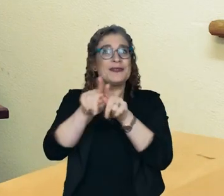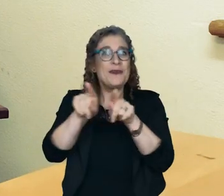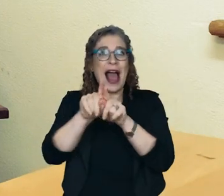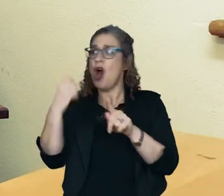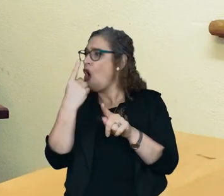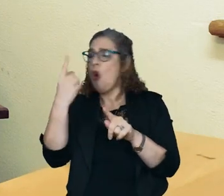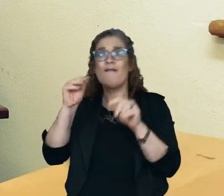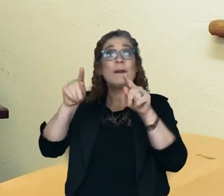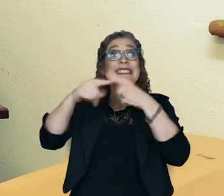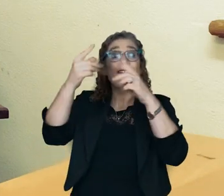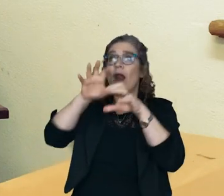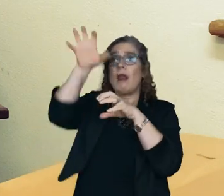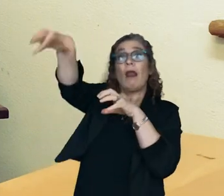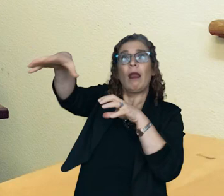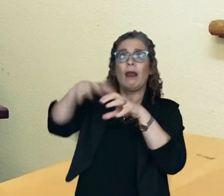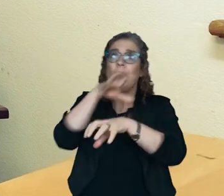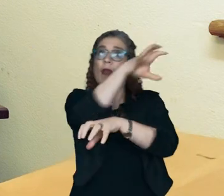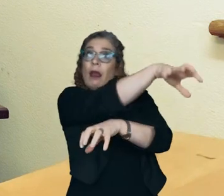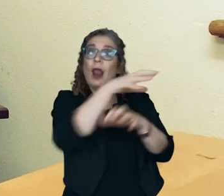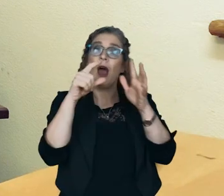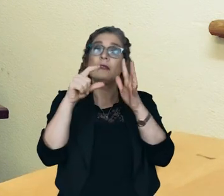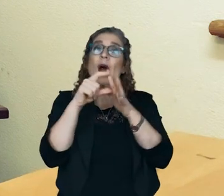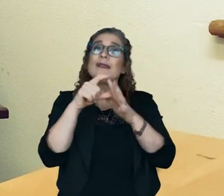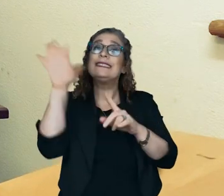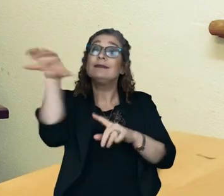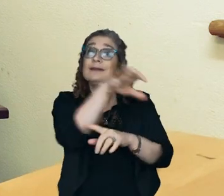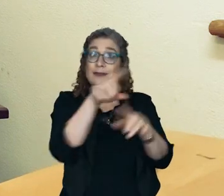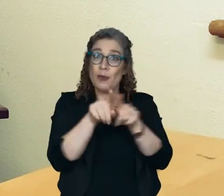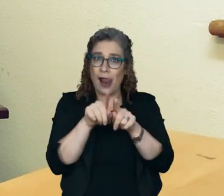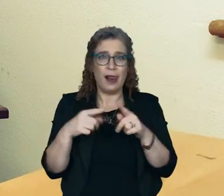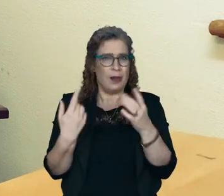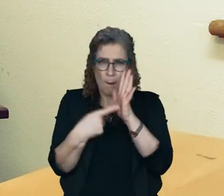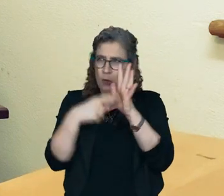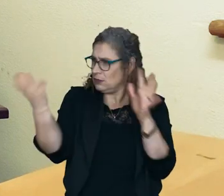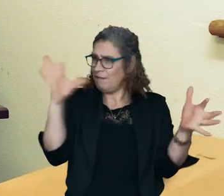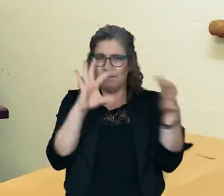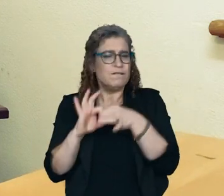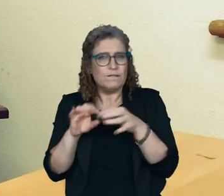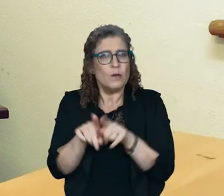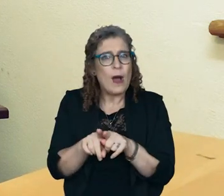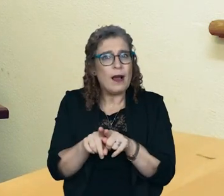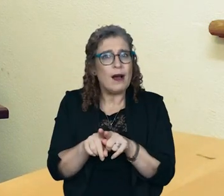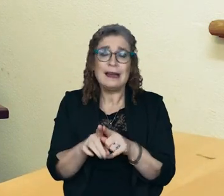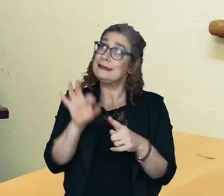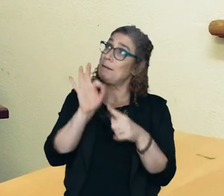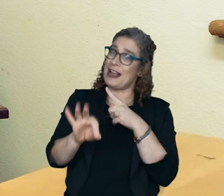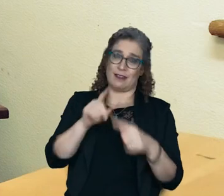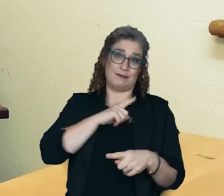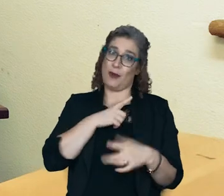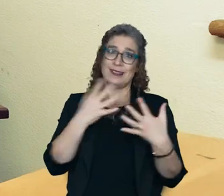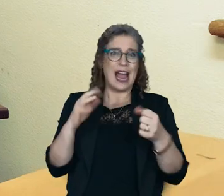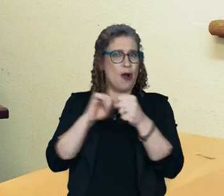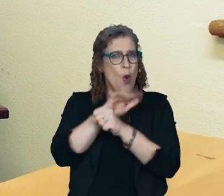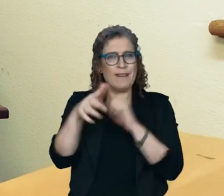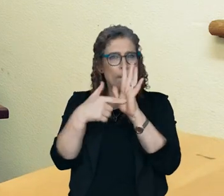take part in that. And that's really important and crucial in times such as this. But then we move